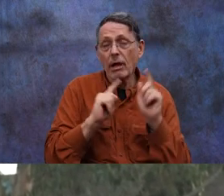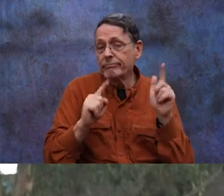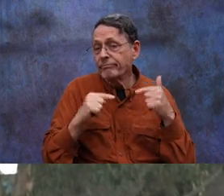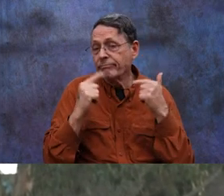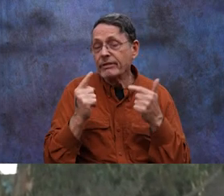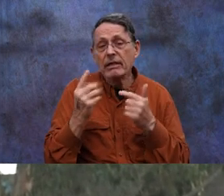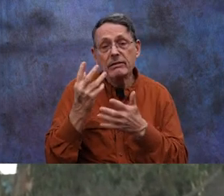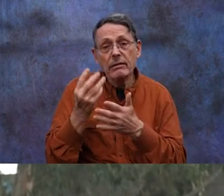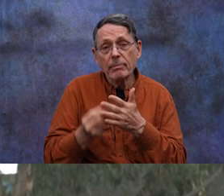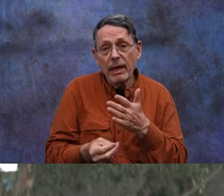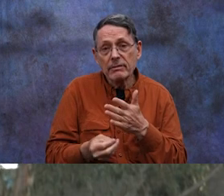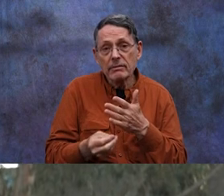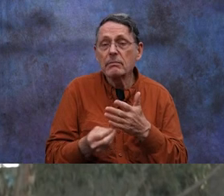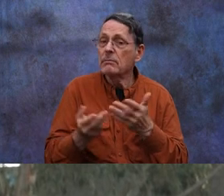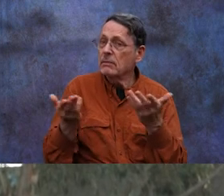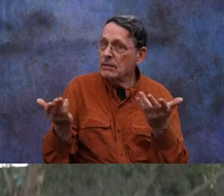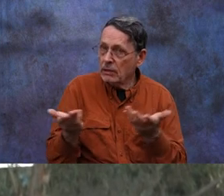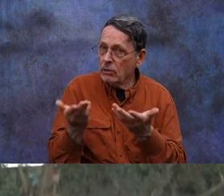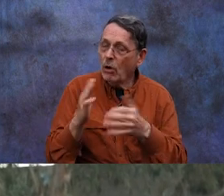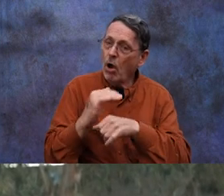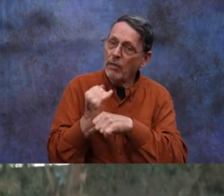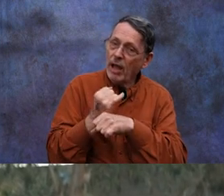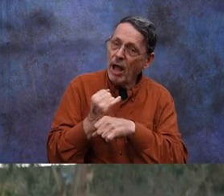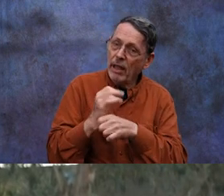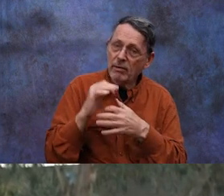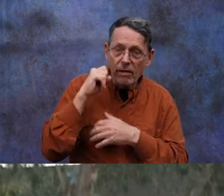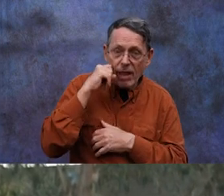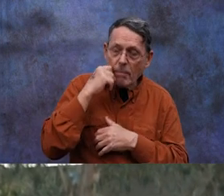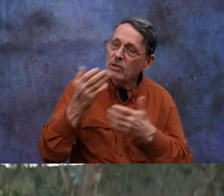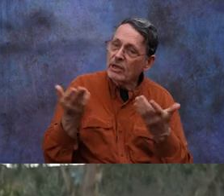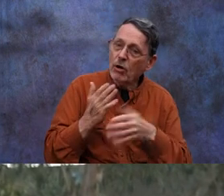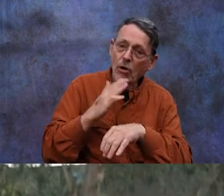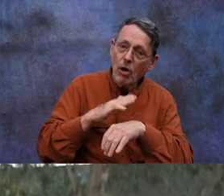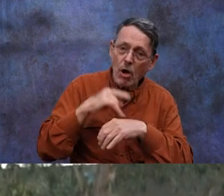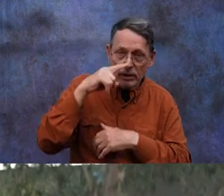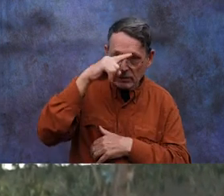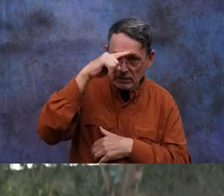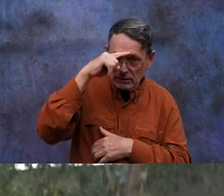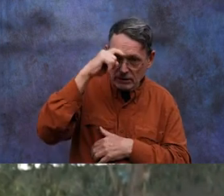passed, here on the Isle of Apples, here on Summerland.